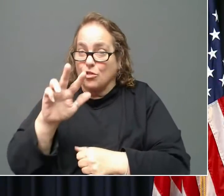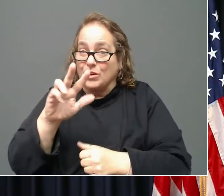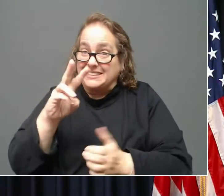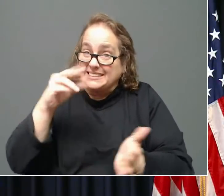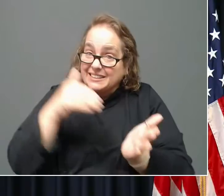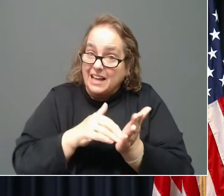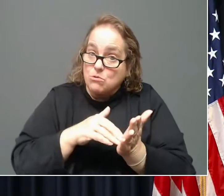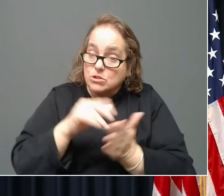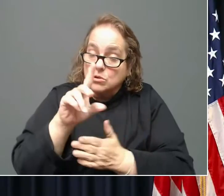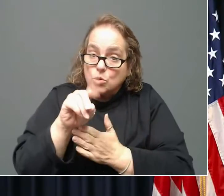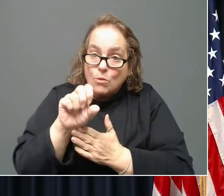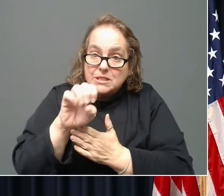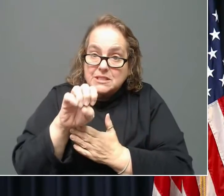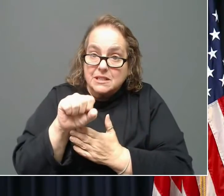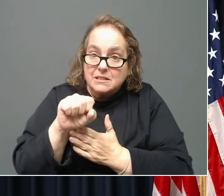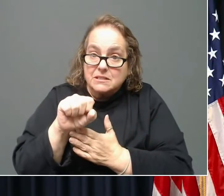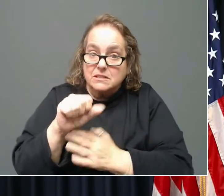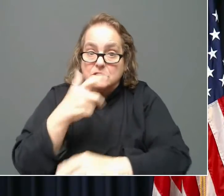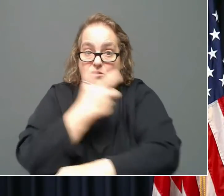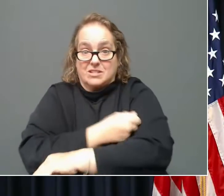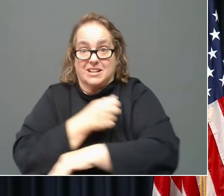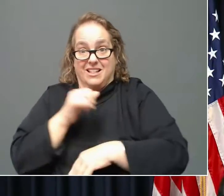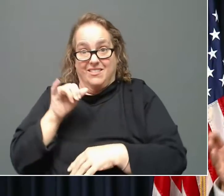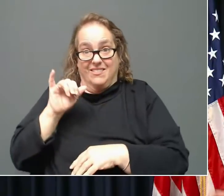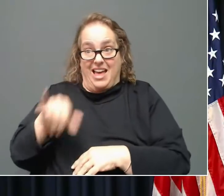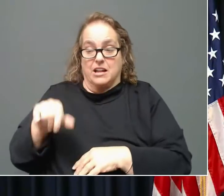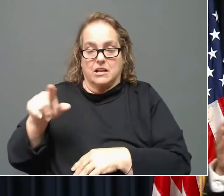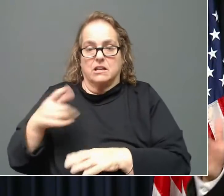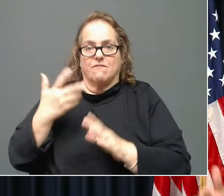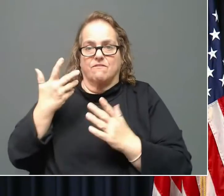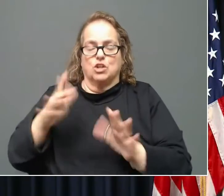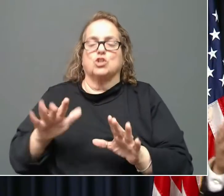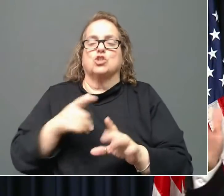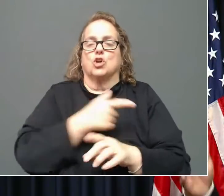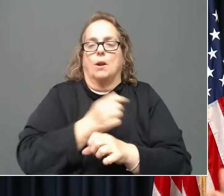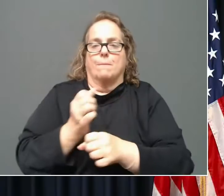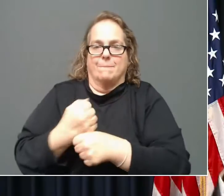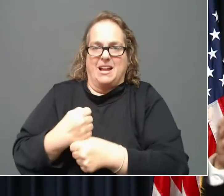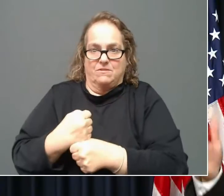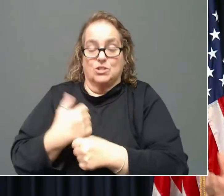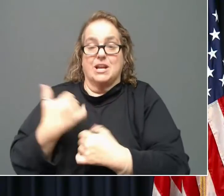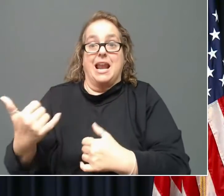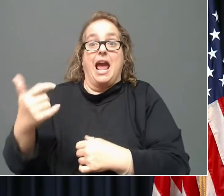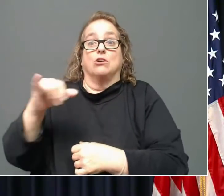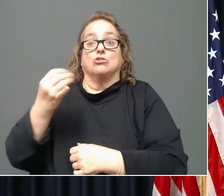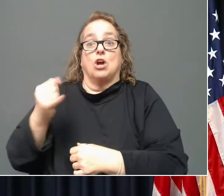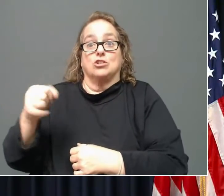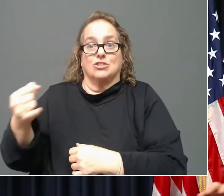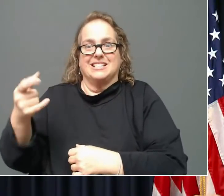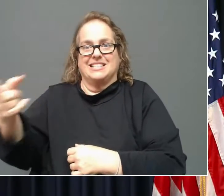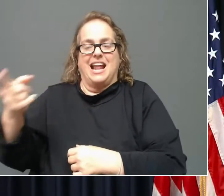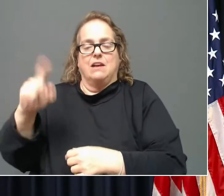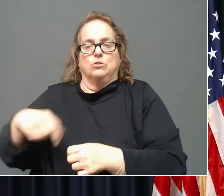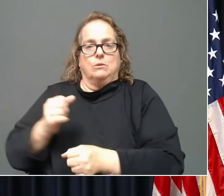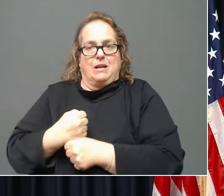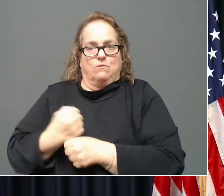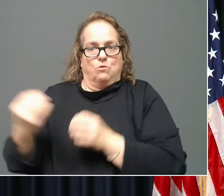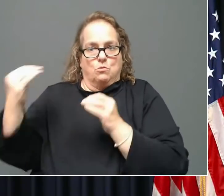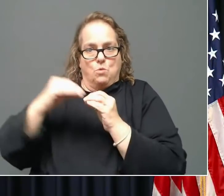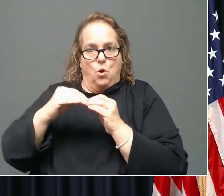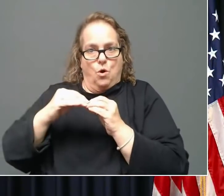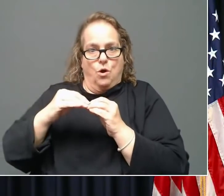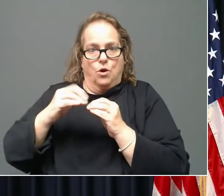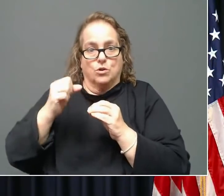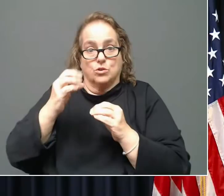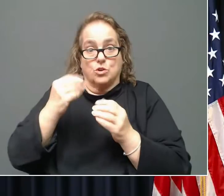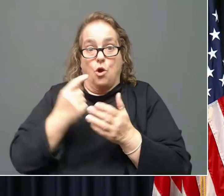And that's what had been pre-manufactured. So now they're manufacturing. It has to ramp up, which means the weeks after this week are going to be a